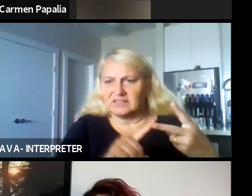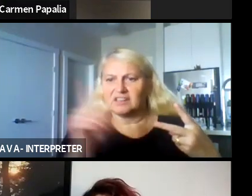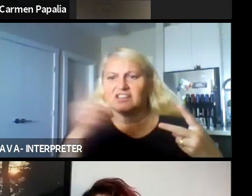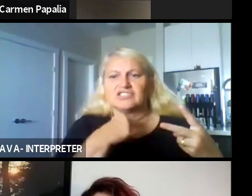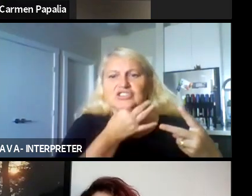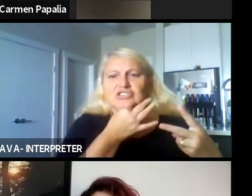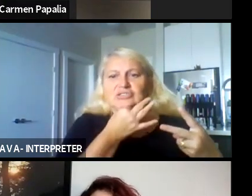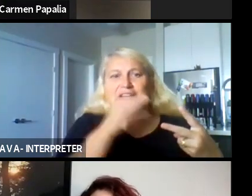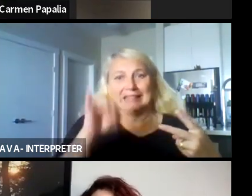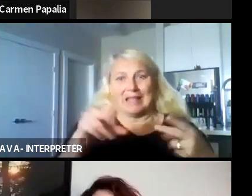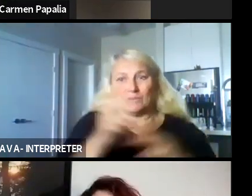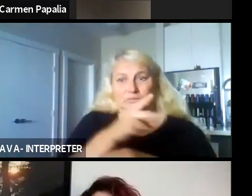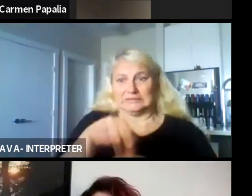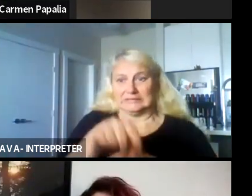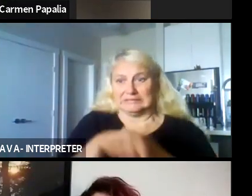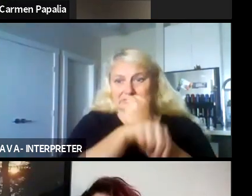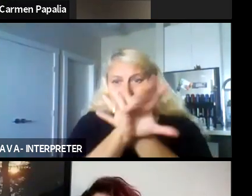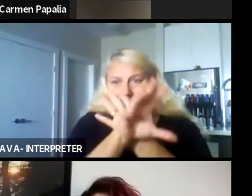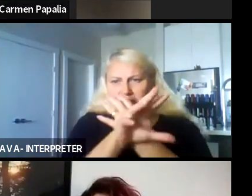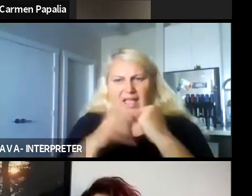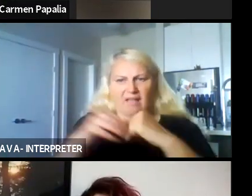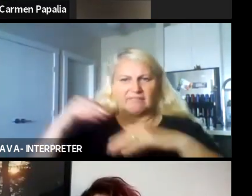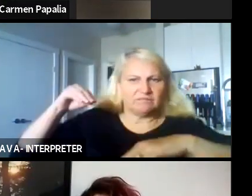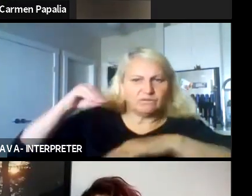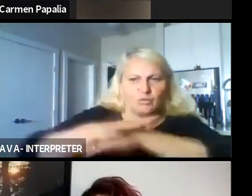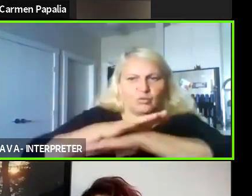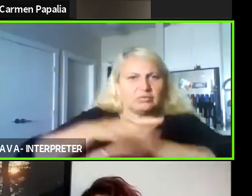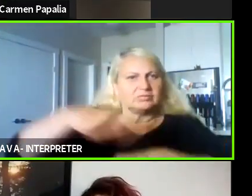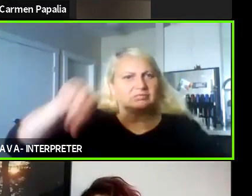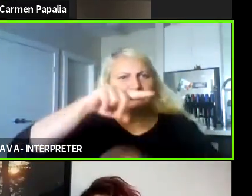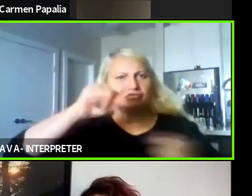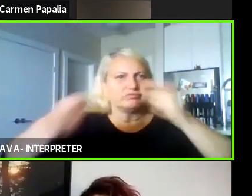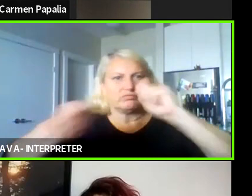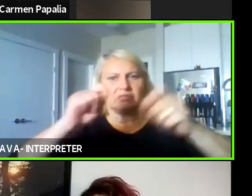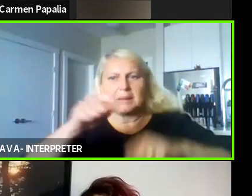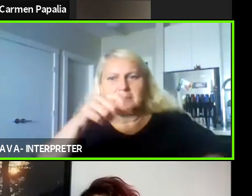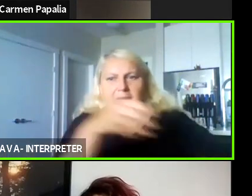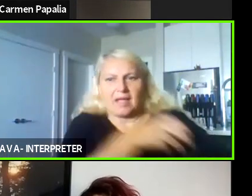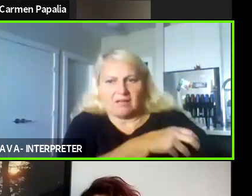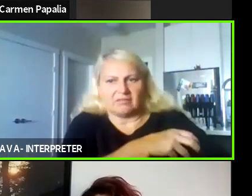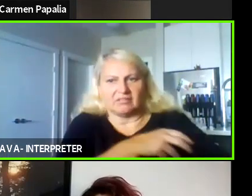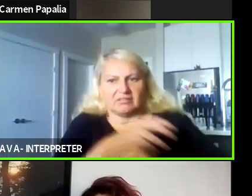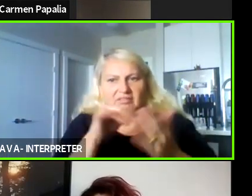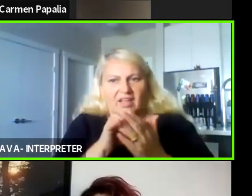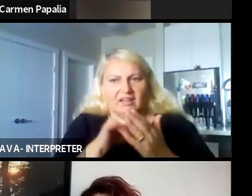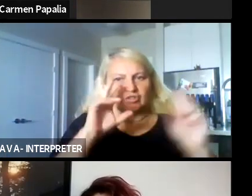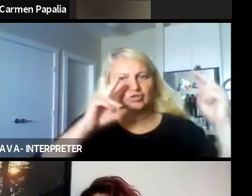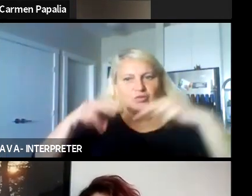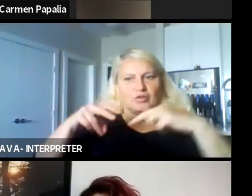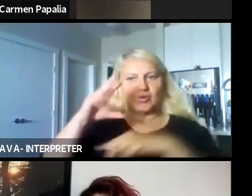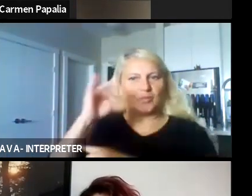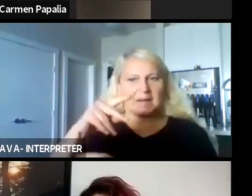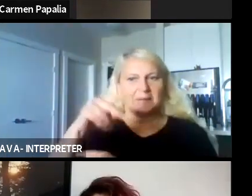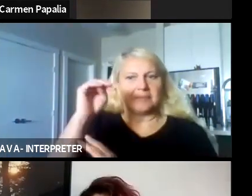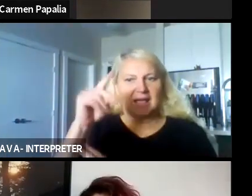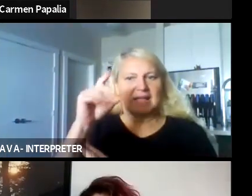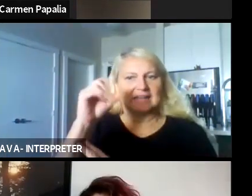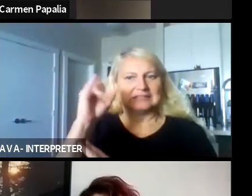virtual organizing radically restructure power in ways that center CRIP, MAD, sick, and